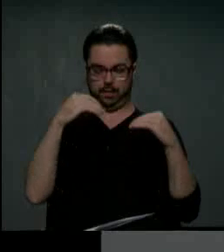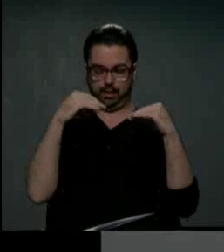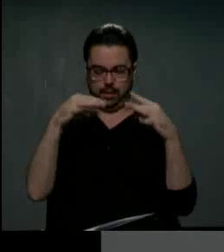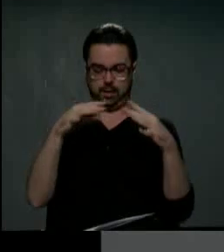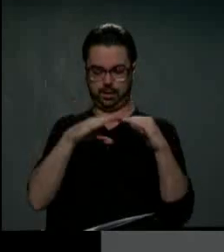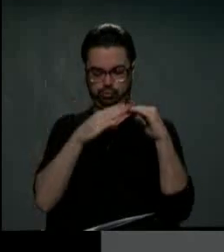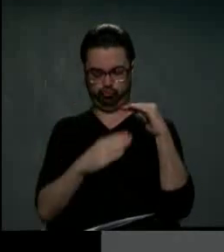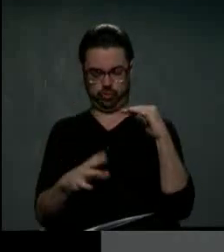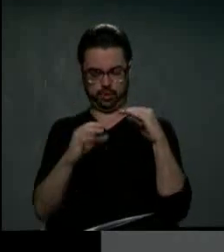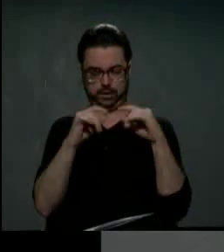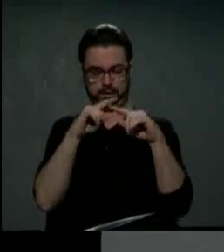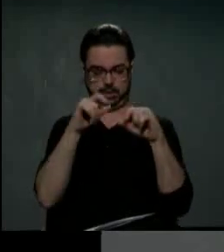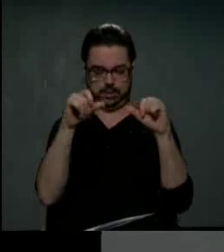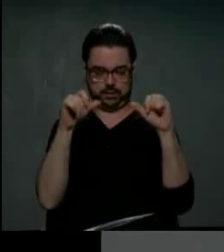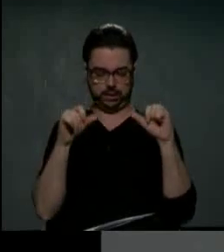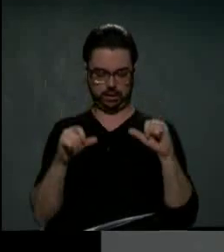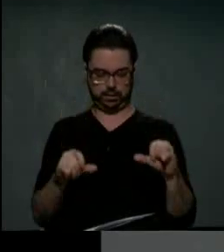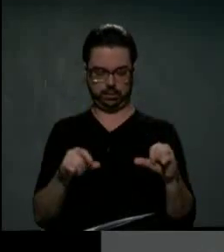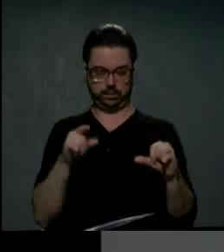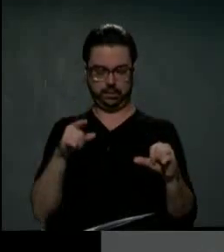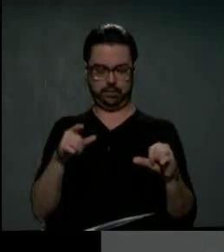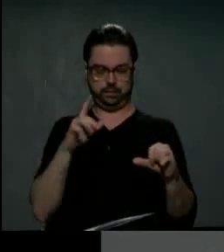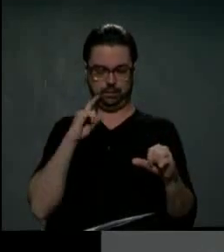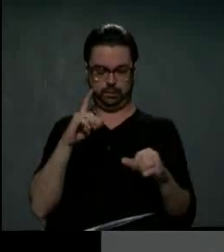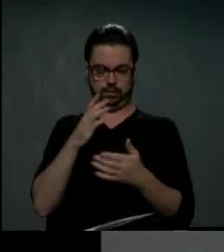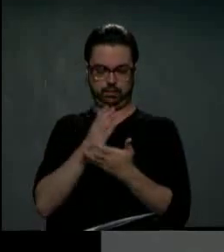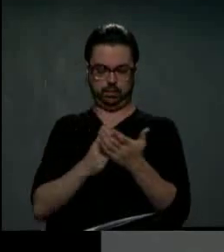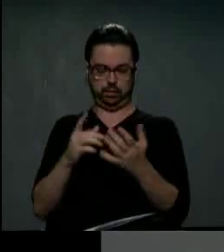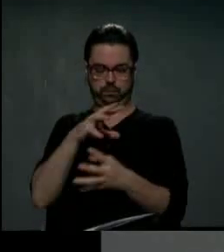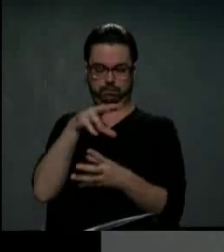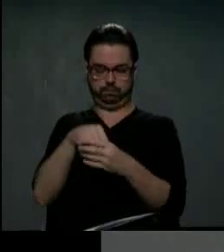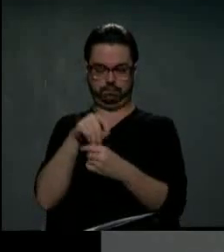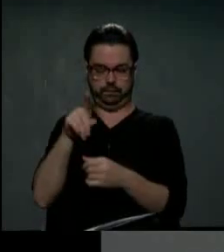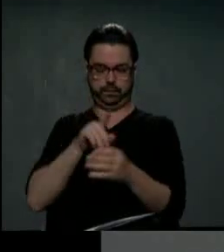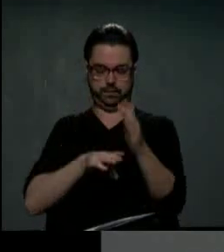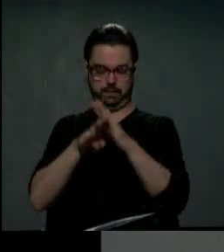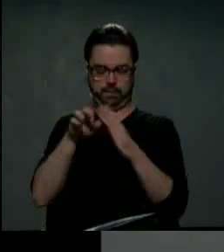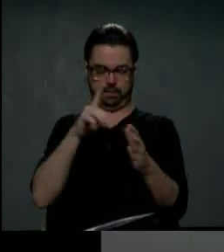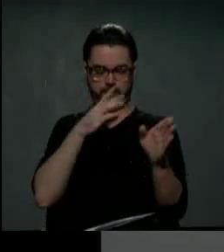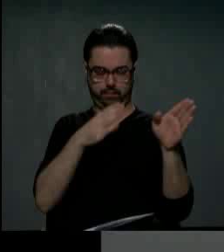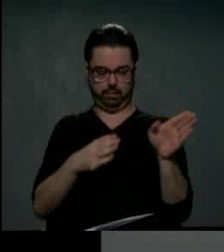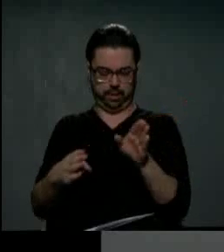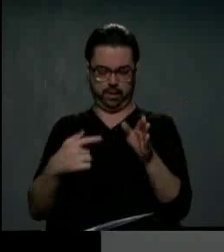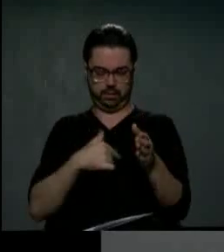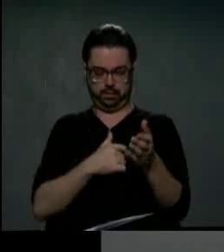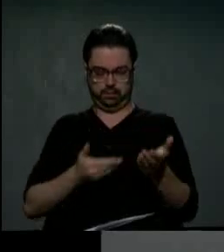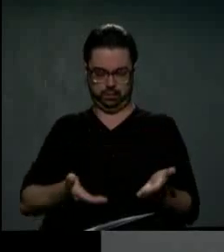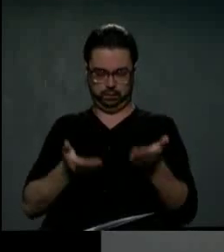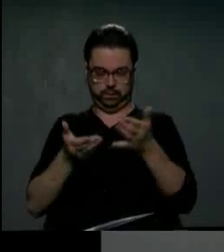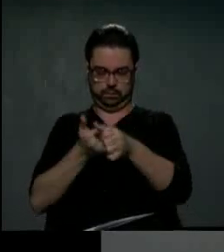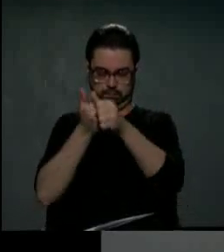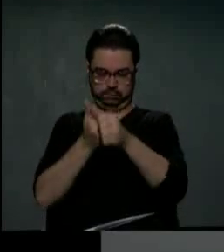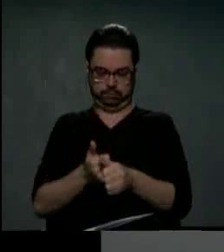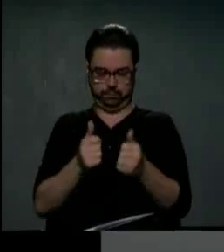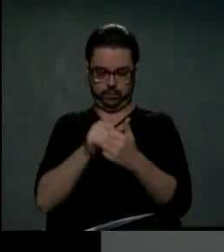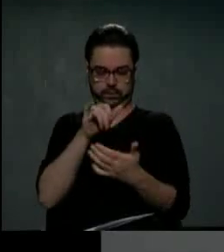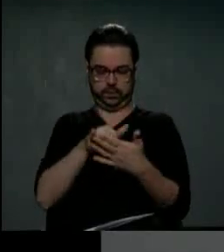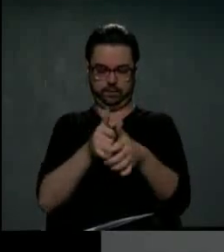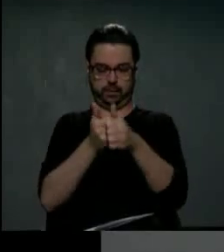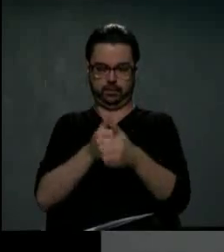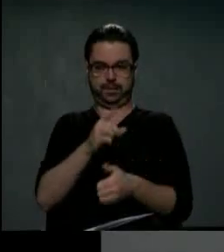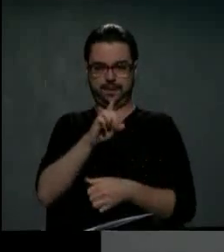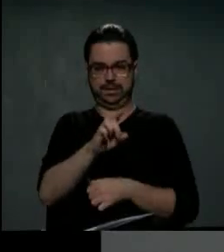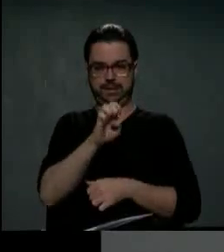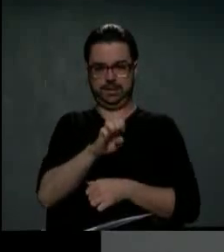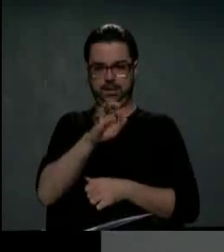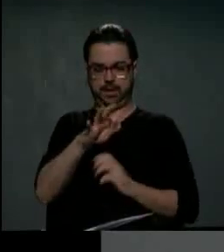request, subject to compliance with the comments and conditions as outlined in paragraphs D, E, and F of the agenda staff report. Staff recommends approval of the